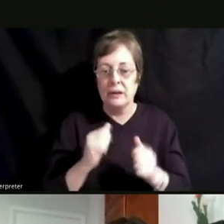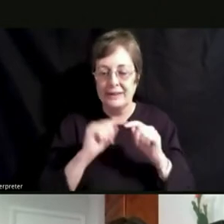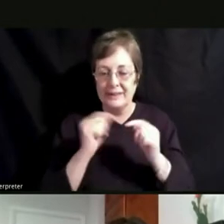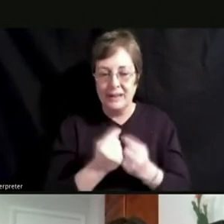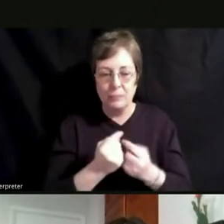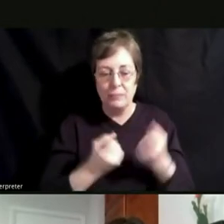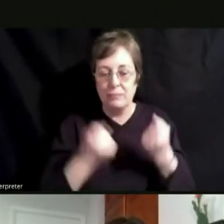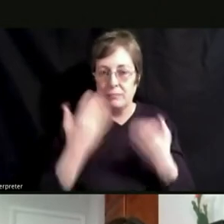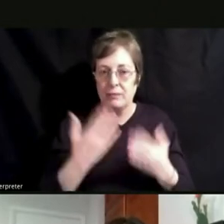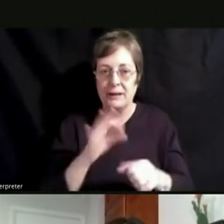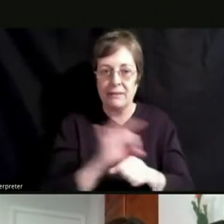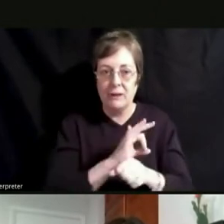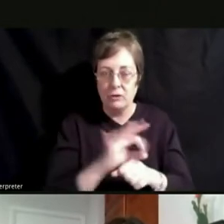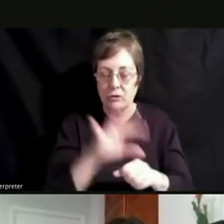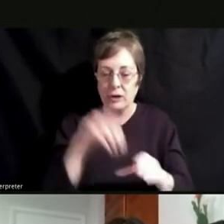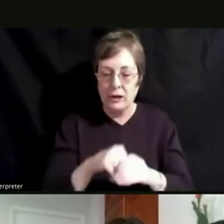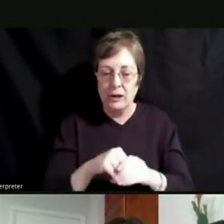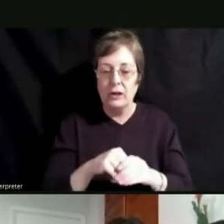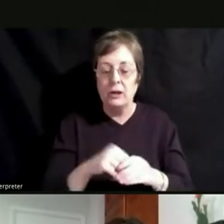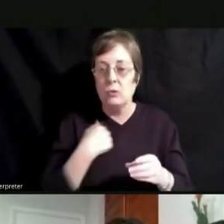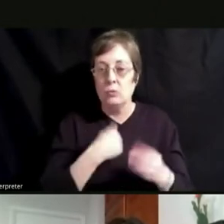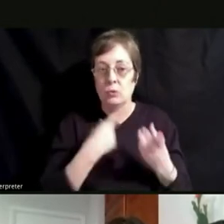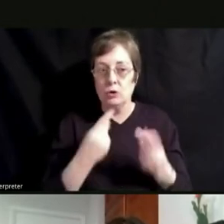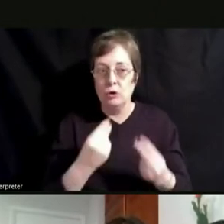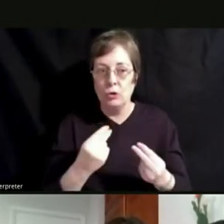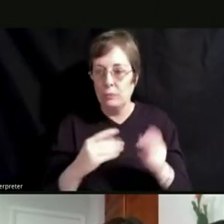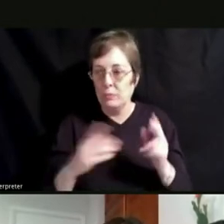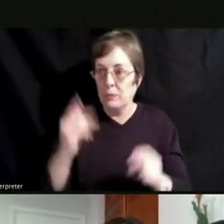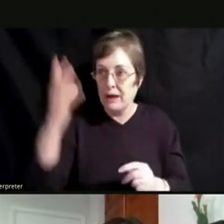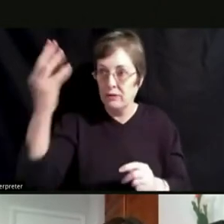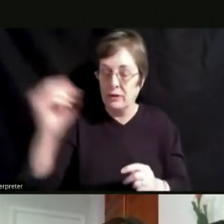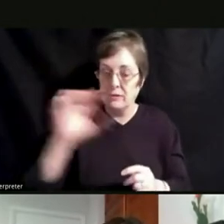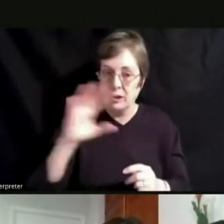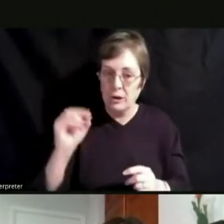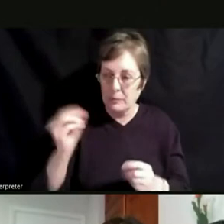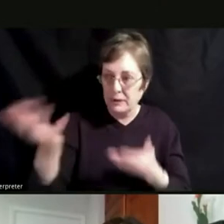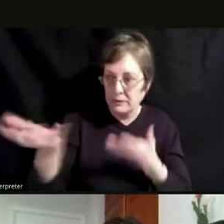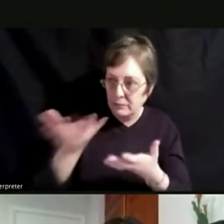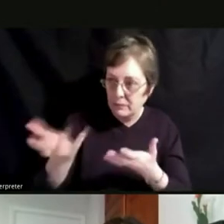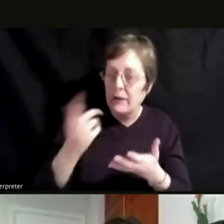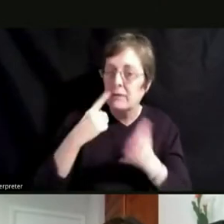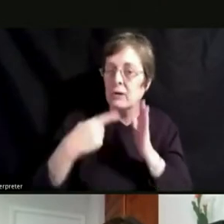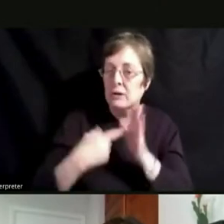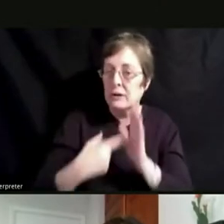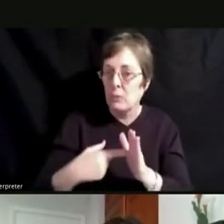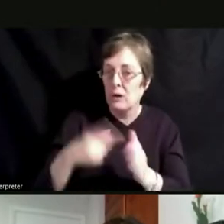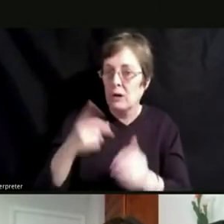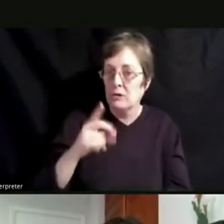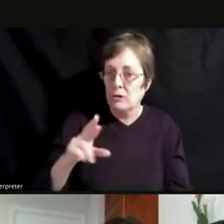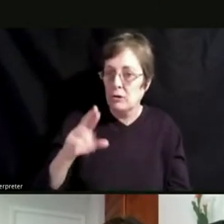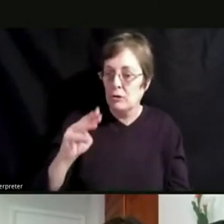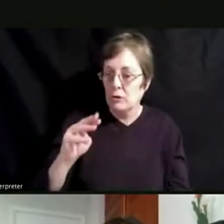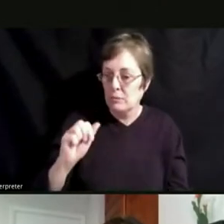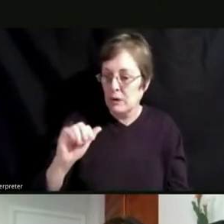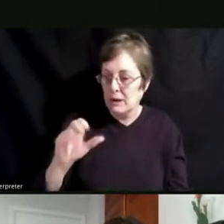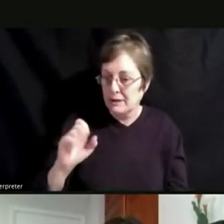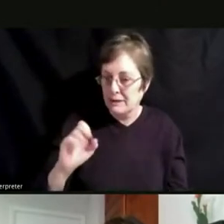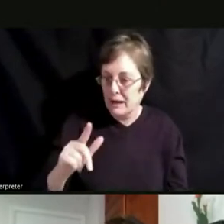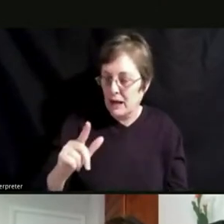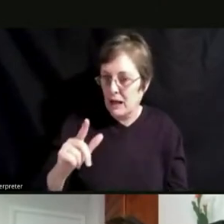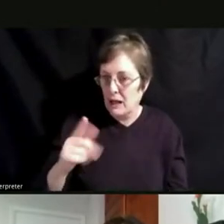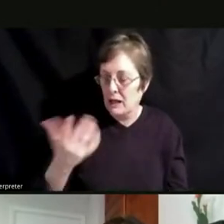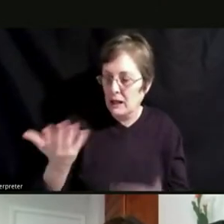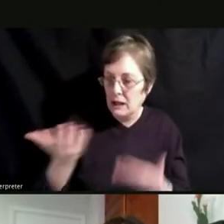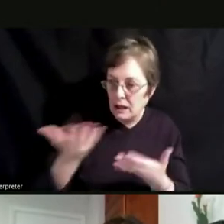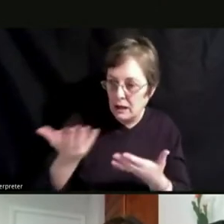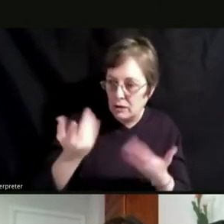we engage with people who are outside of our company. Many of them are folks like Dr. Maisal. Try and understand what is it that